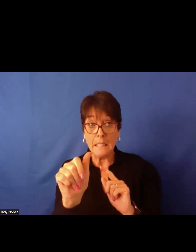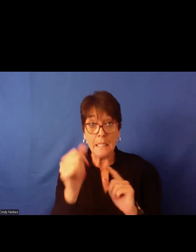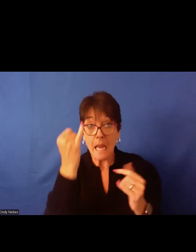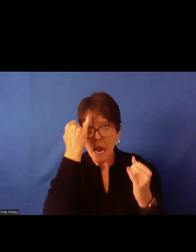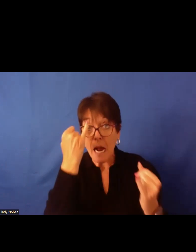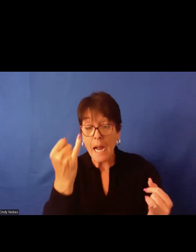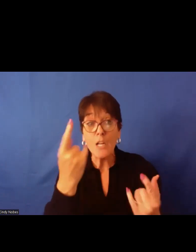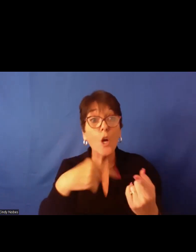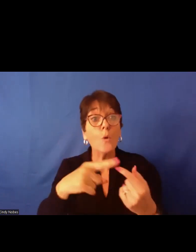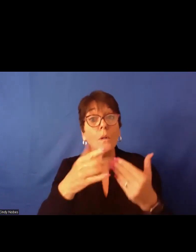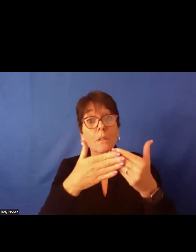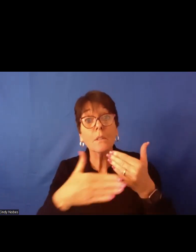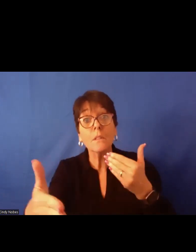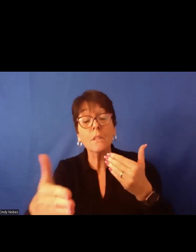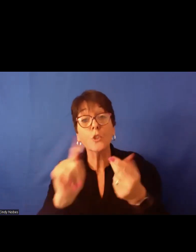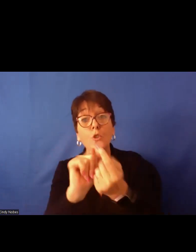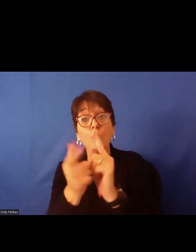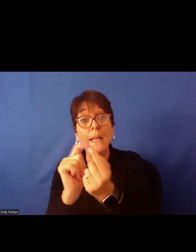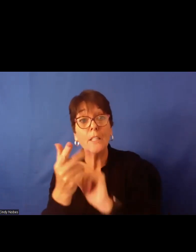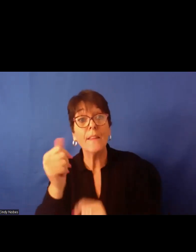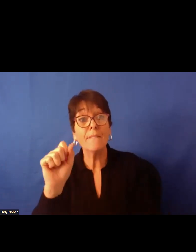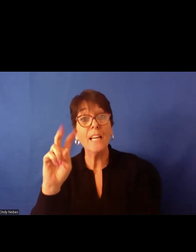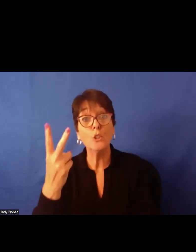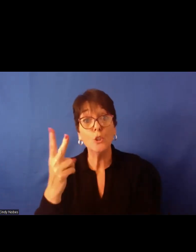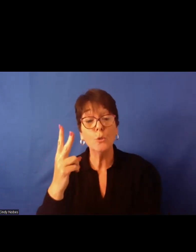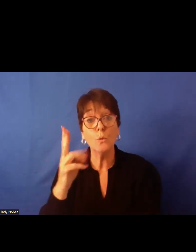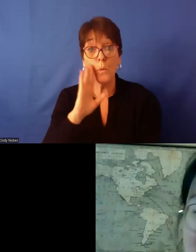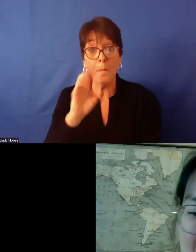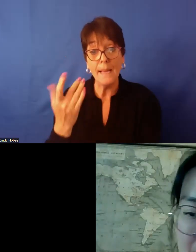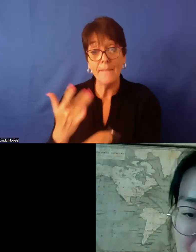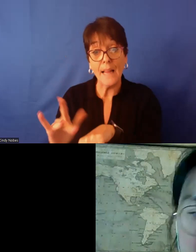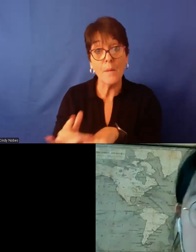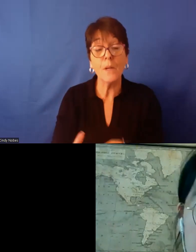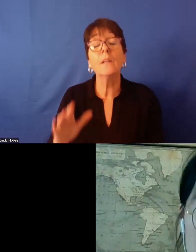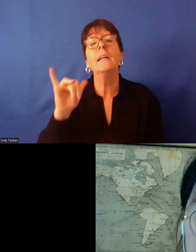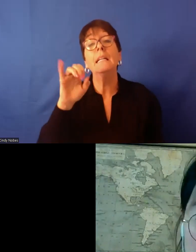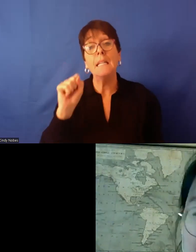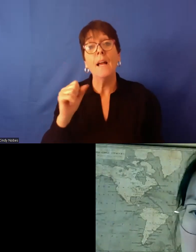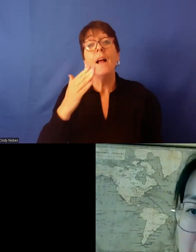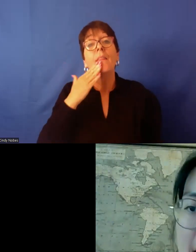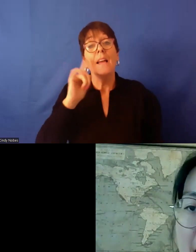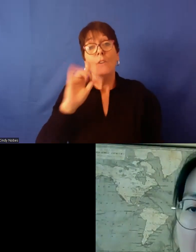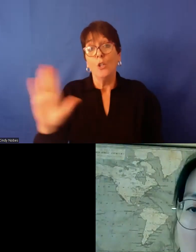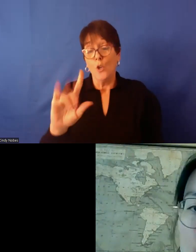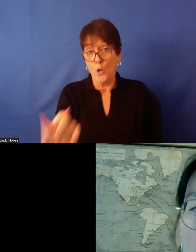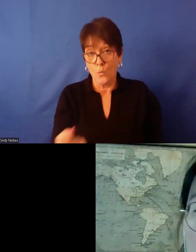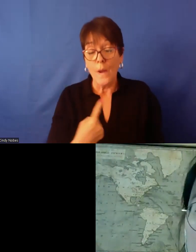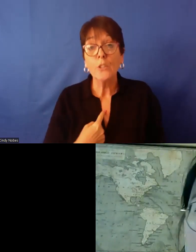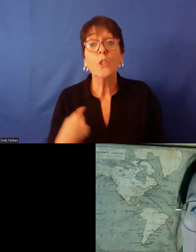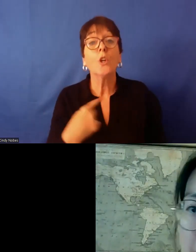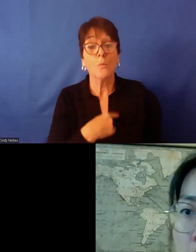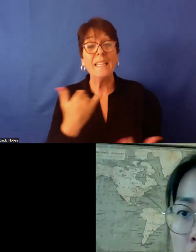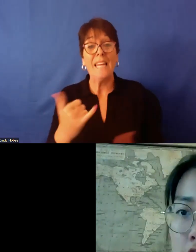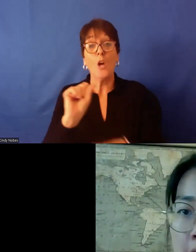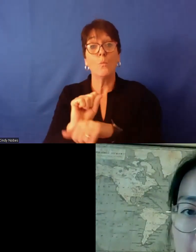idea on when the remaining translations and the phase toolkit will be available? Yes, absolutely. Thank you for the question. We are